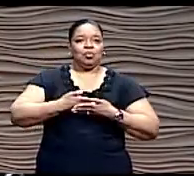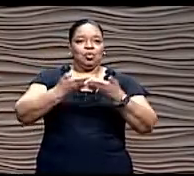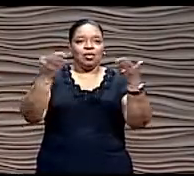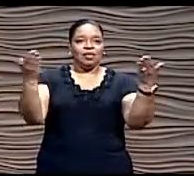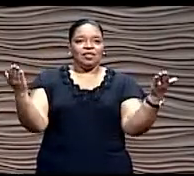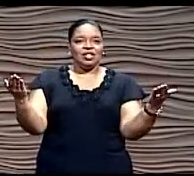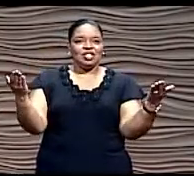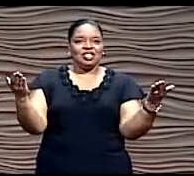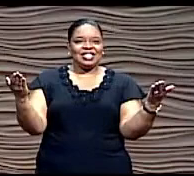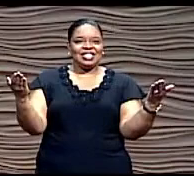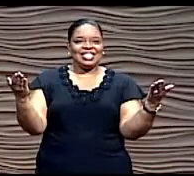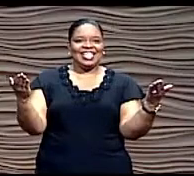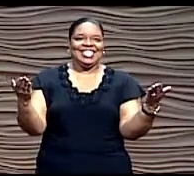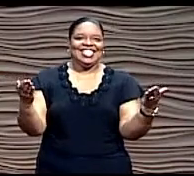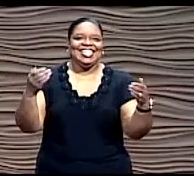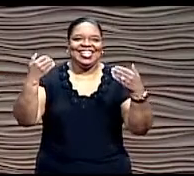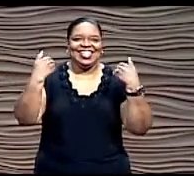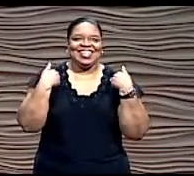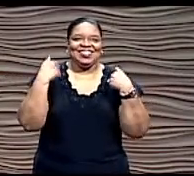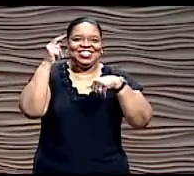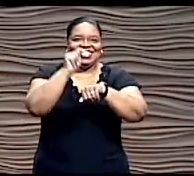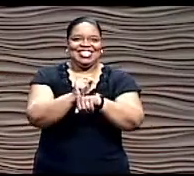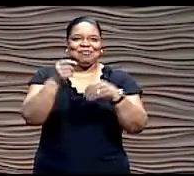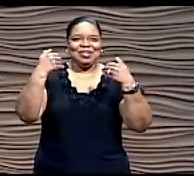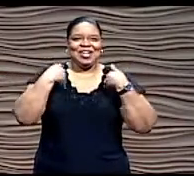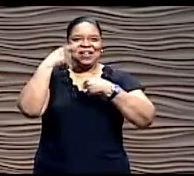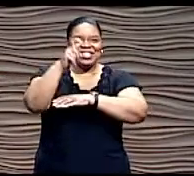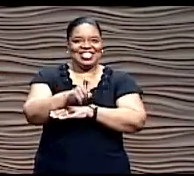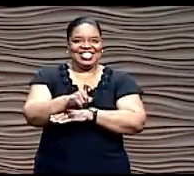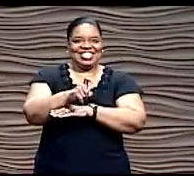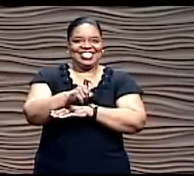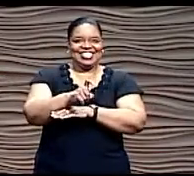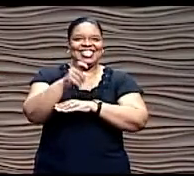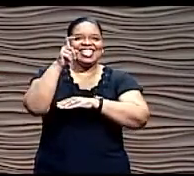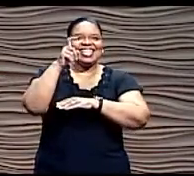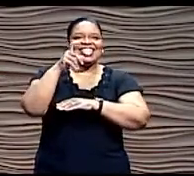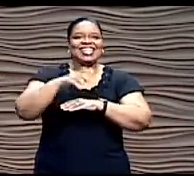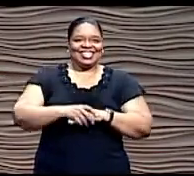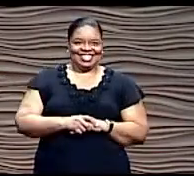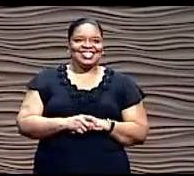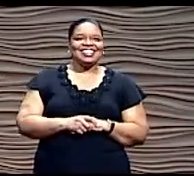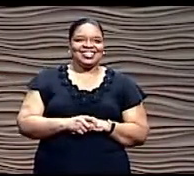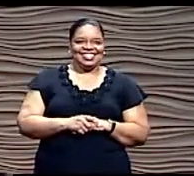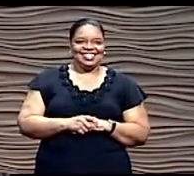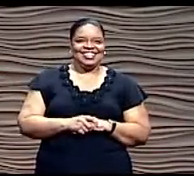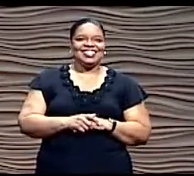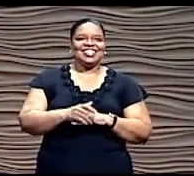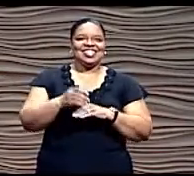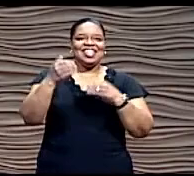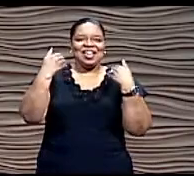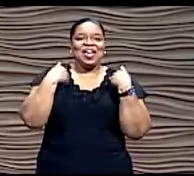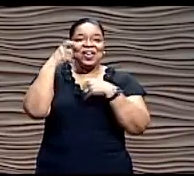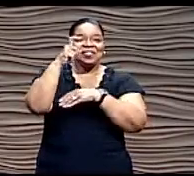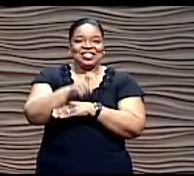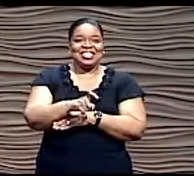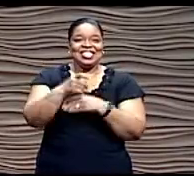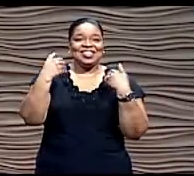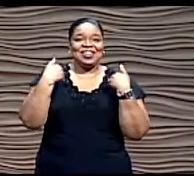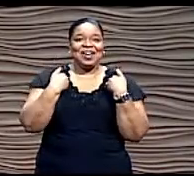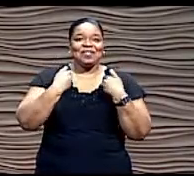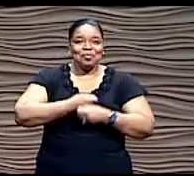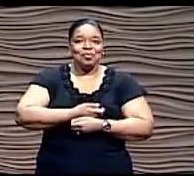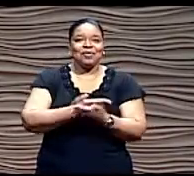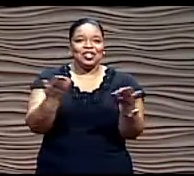a, what is it? Where there's a temple, there's a need. Is that it? And where there's a need, there's